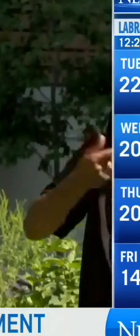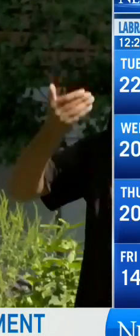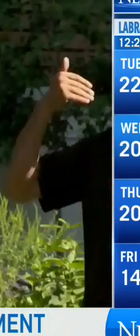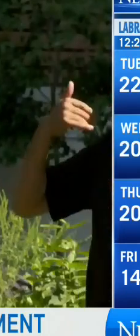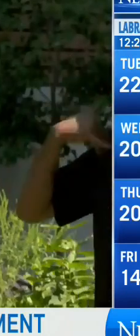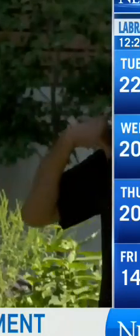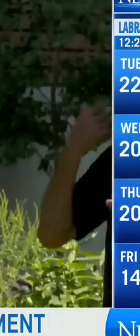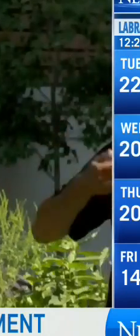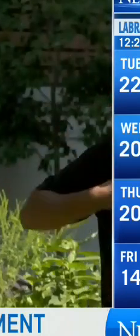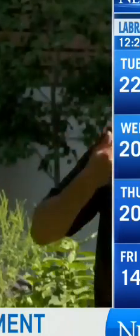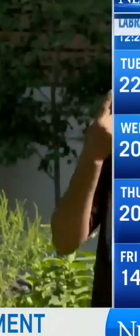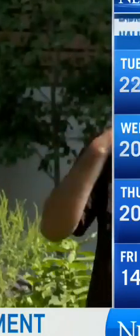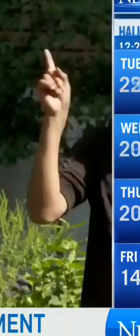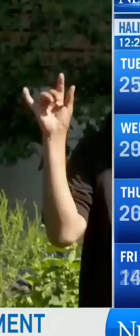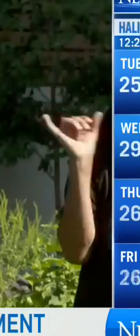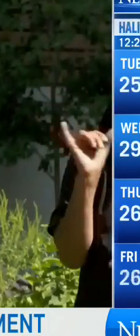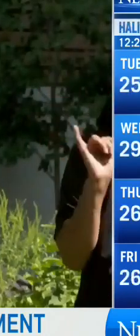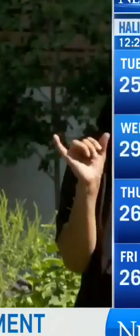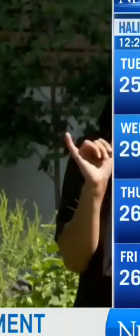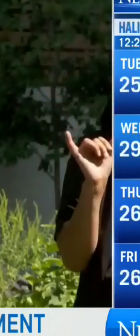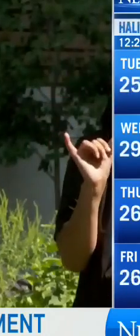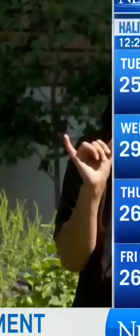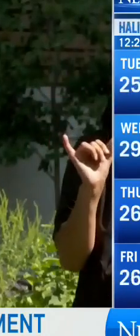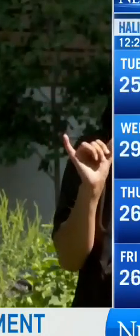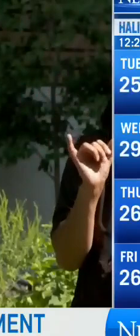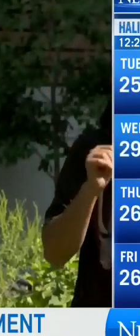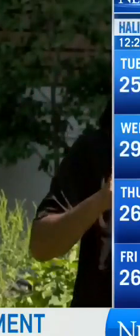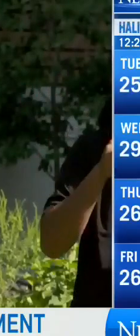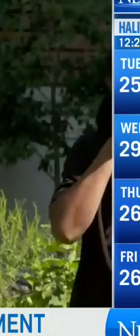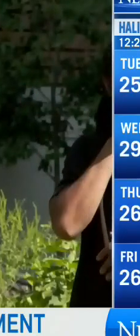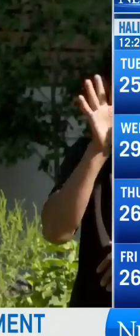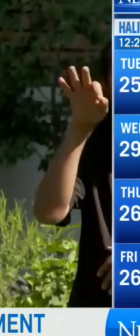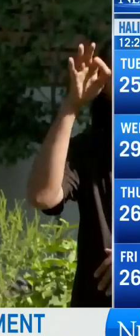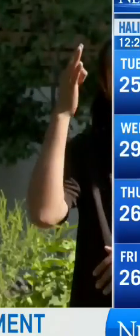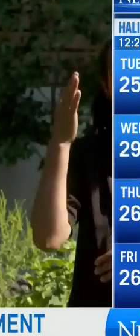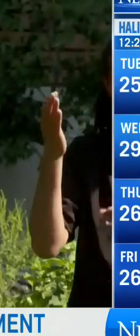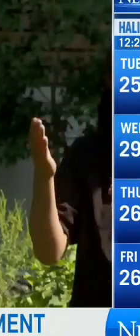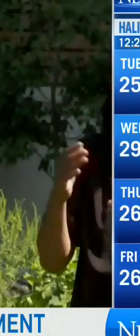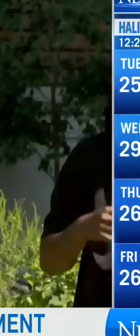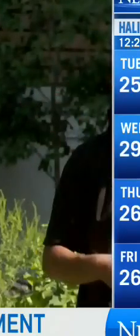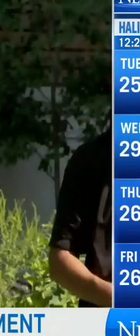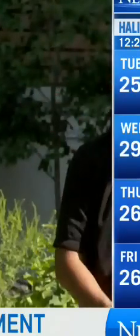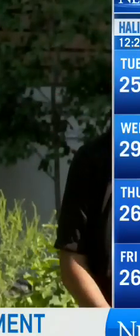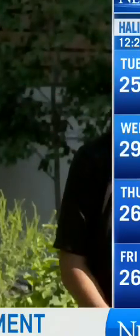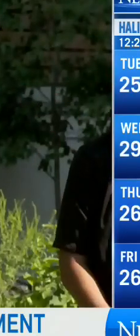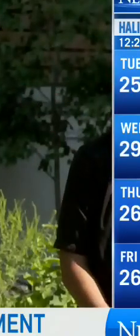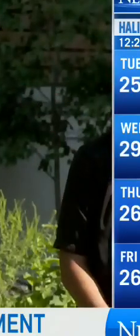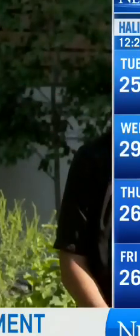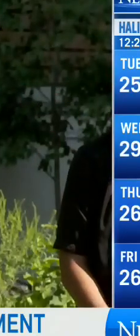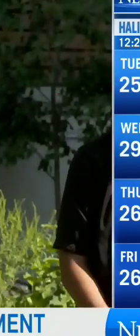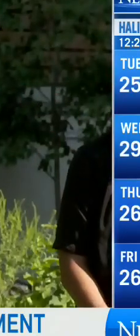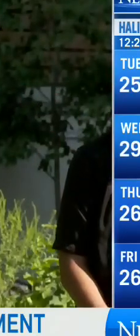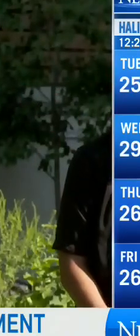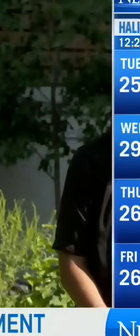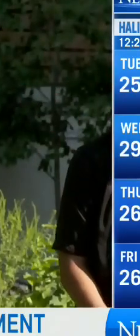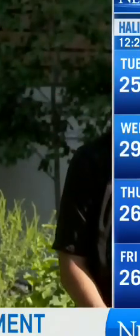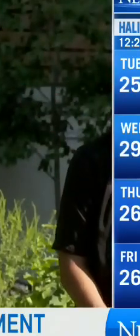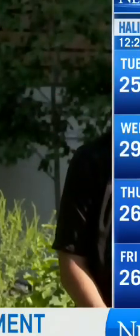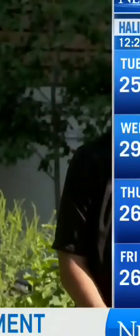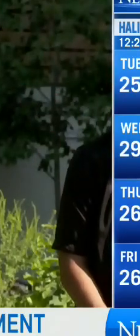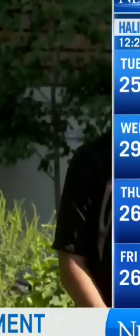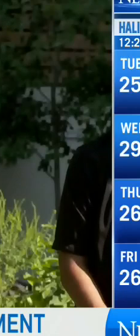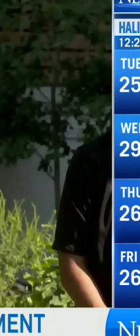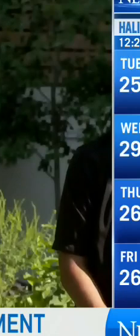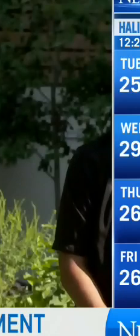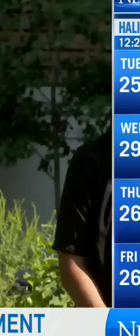faut reconnaître que et déclarer que nous sommes dans une crise nationale de logement abordable. We need